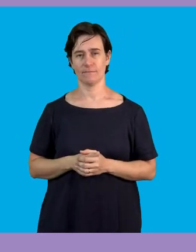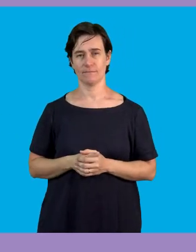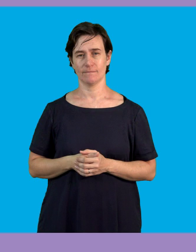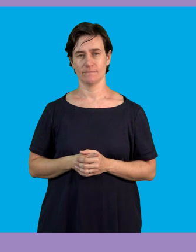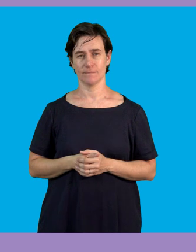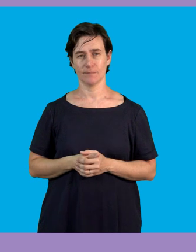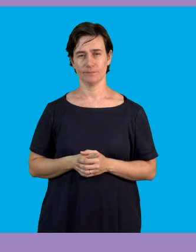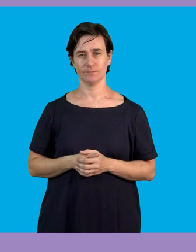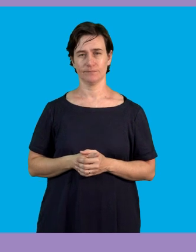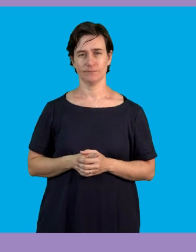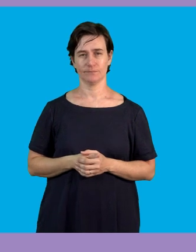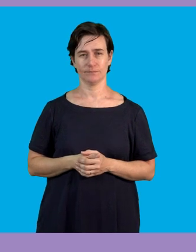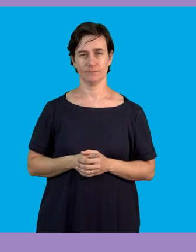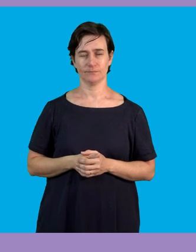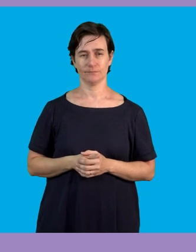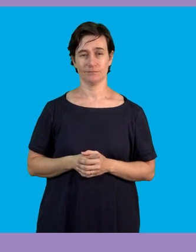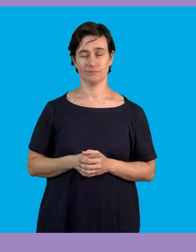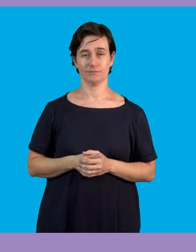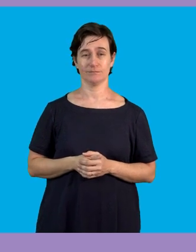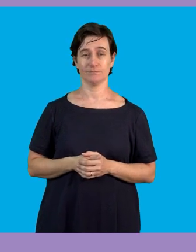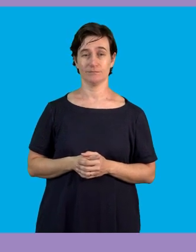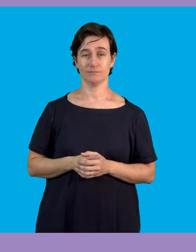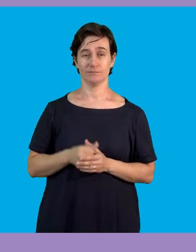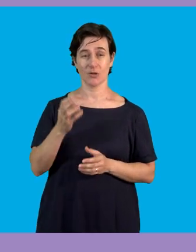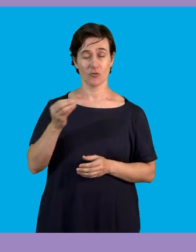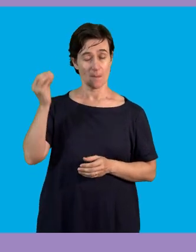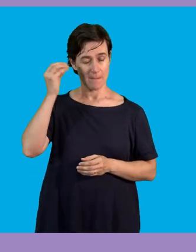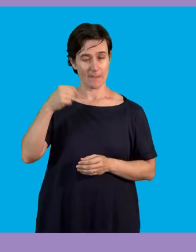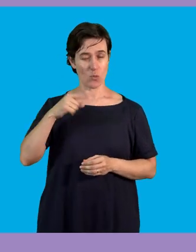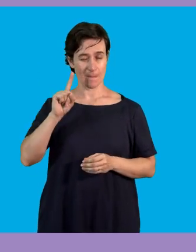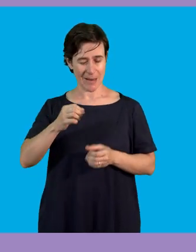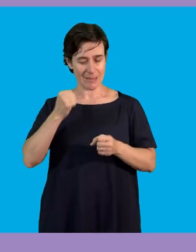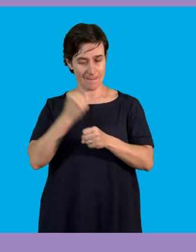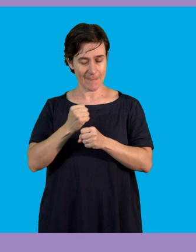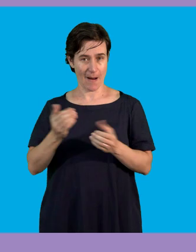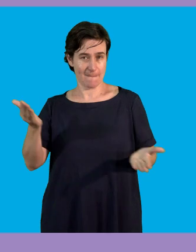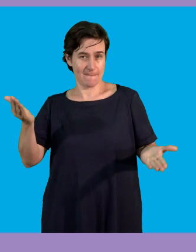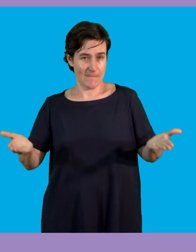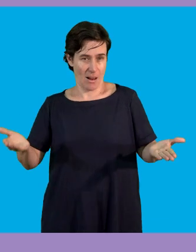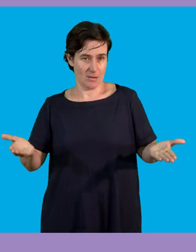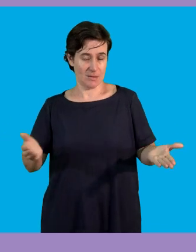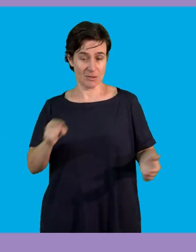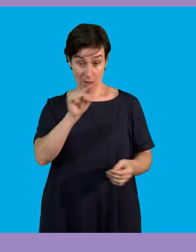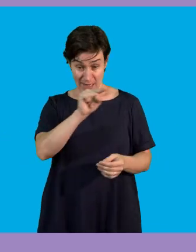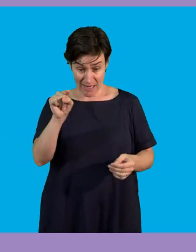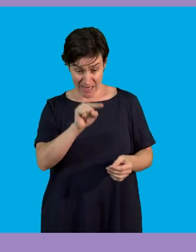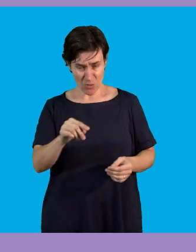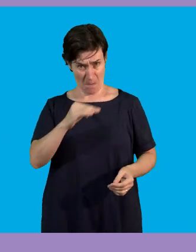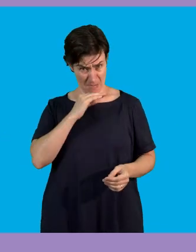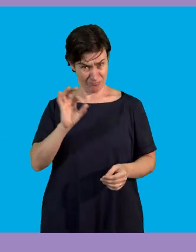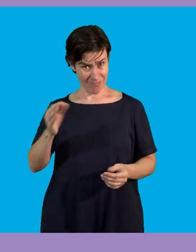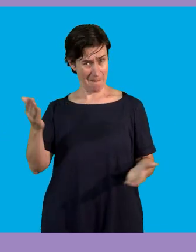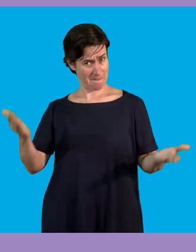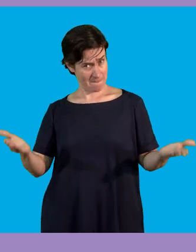left and the right of the equal sign. Remember, our equation is balanced by the equal sign. So whatever we do on the left